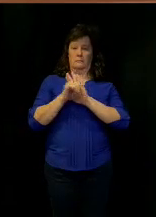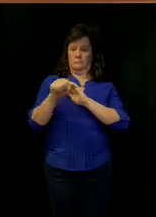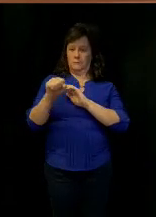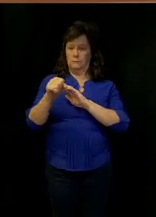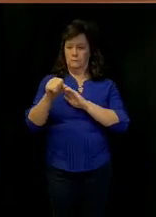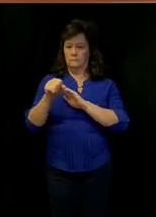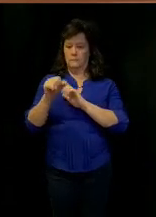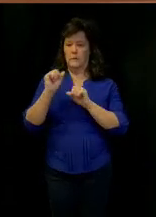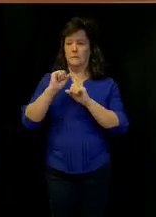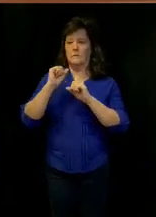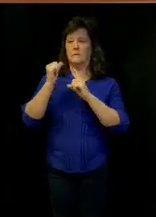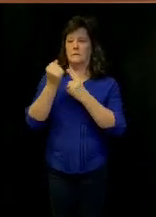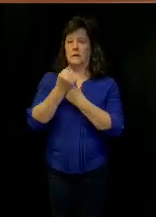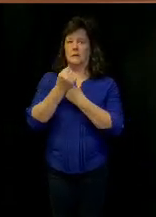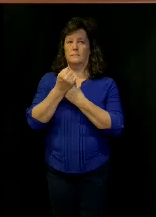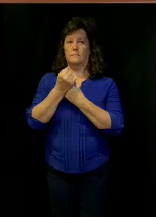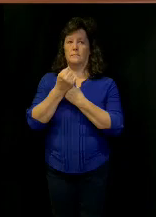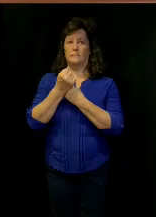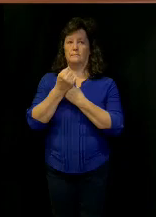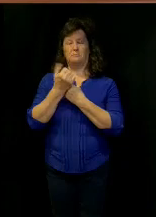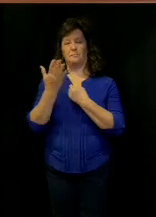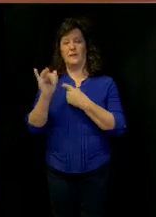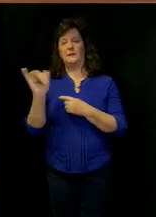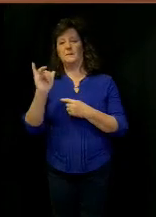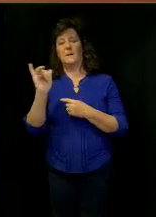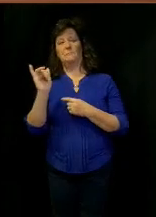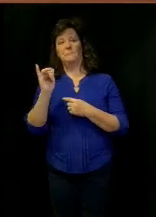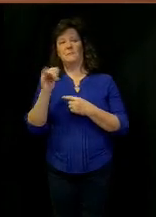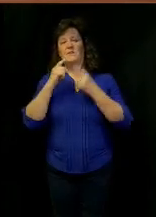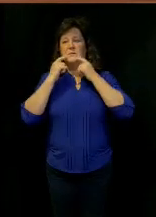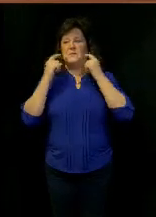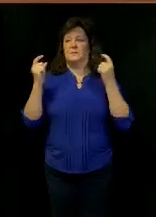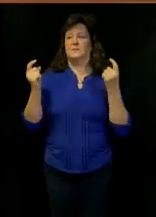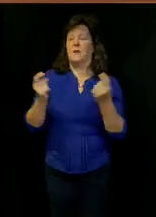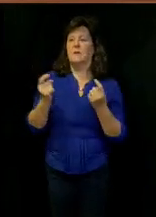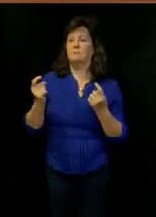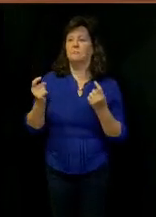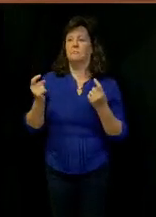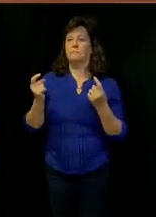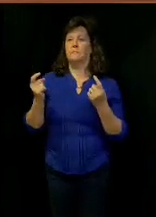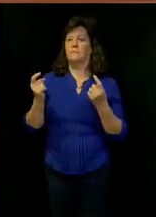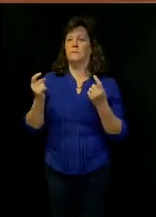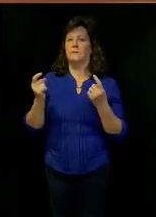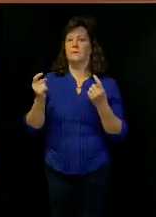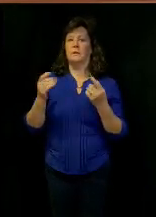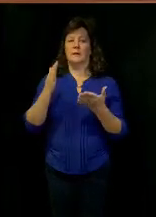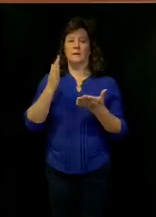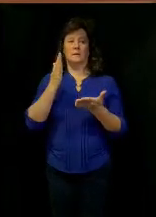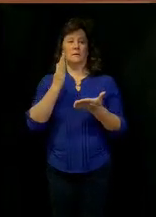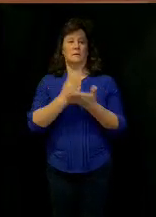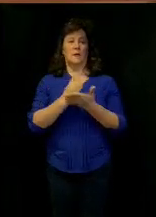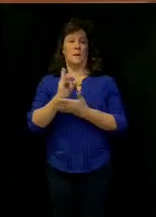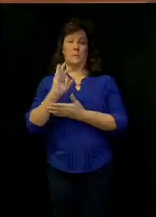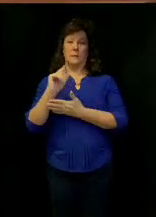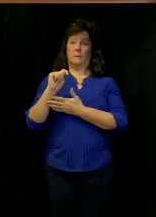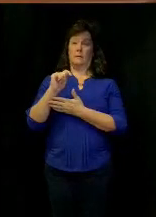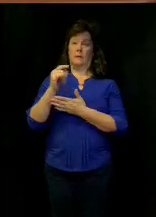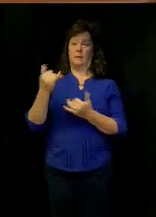When a situation, sin, right? Let's just say sin. Stop it now.